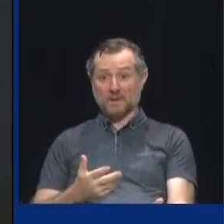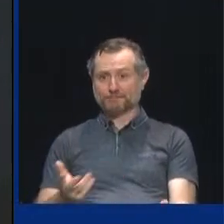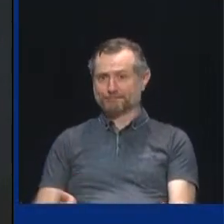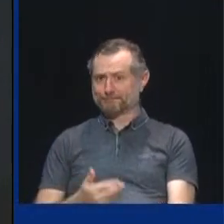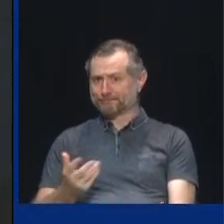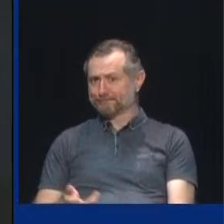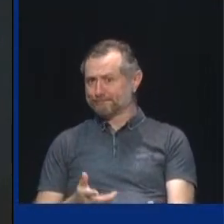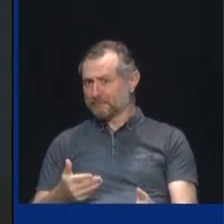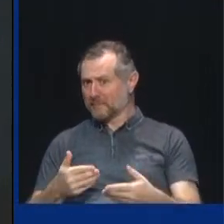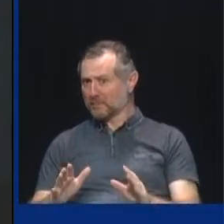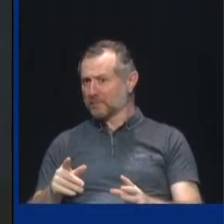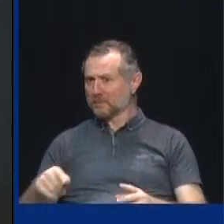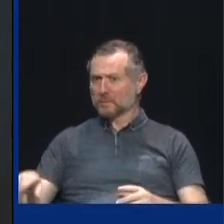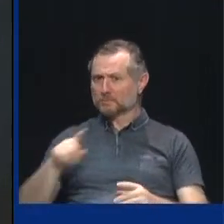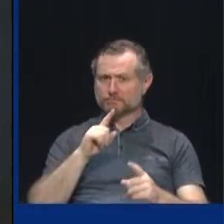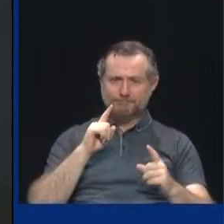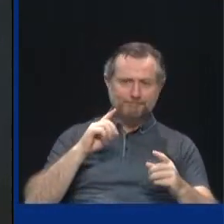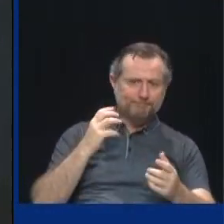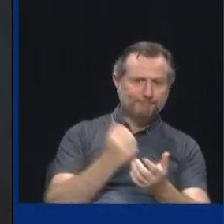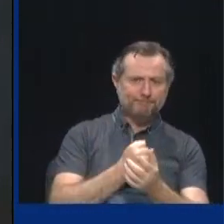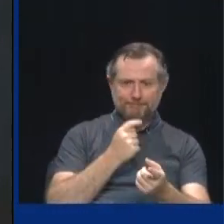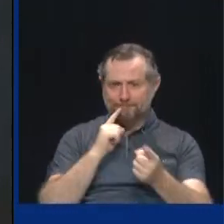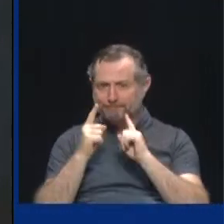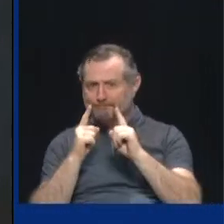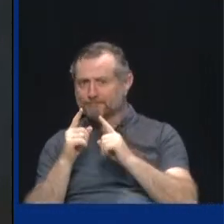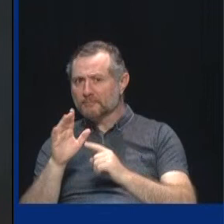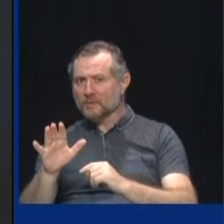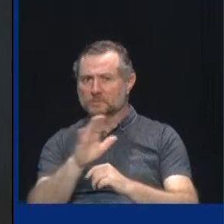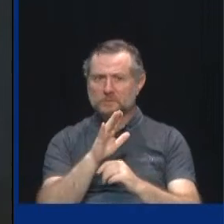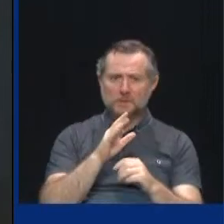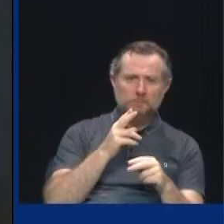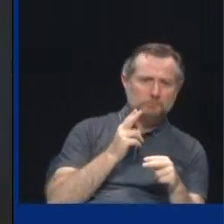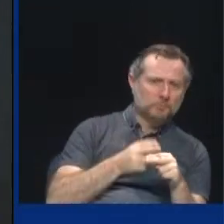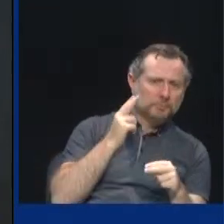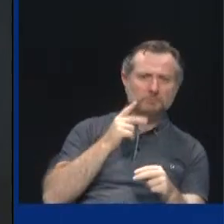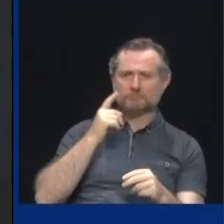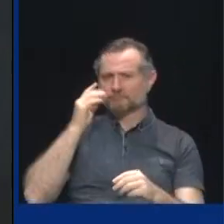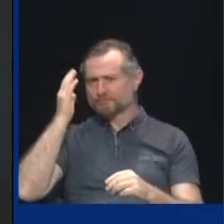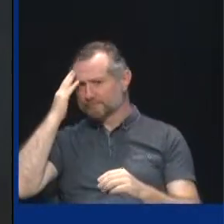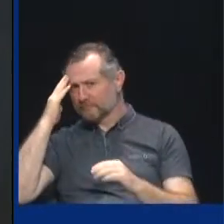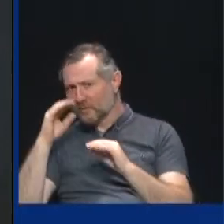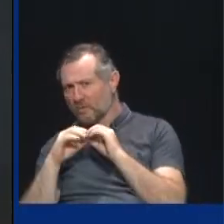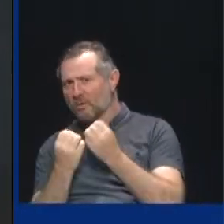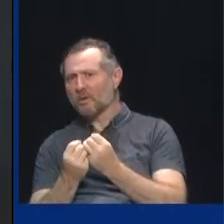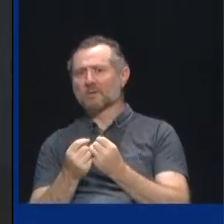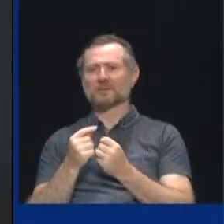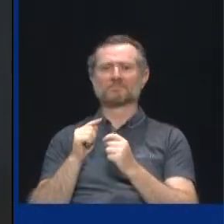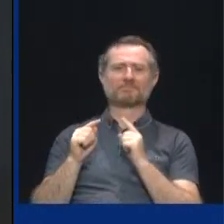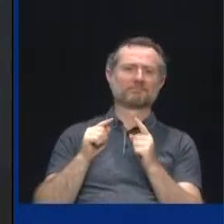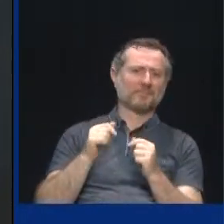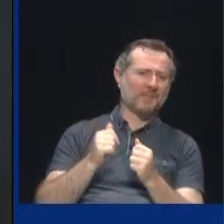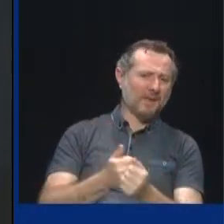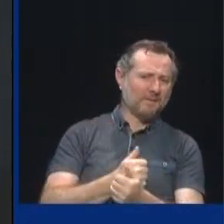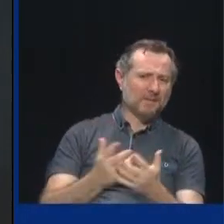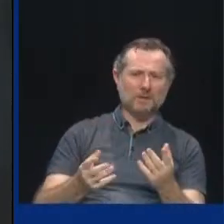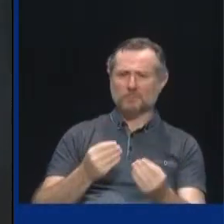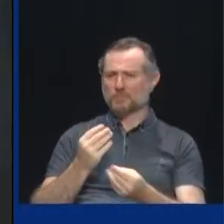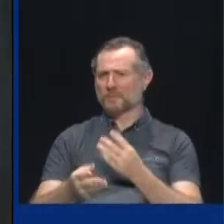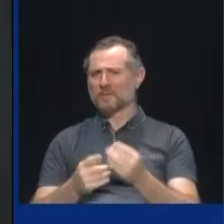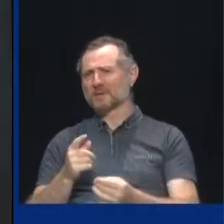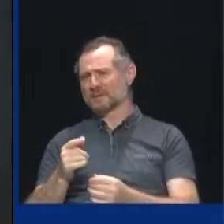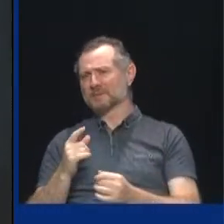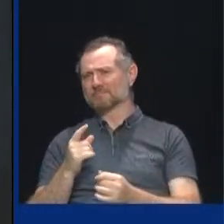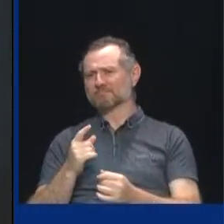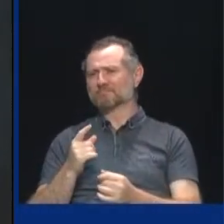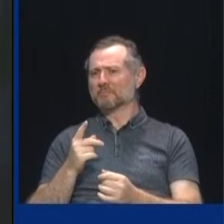manner of communication, the credibility they bring, the facilities they bring, I think it's going to make a big, big difference. We're going to get to work. Any